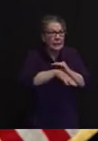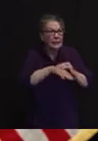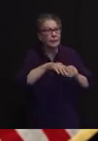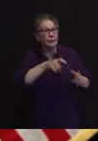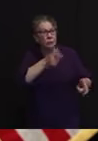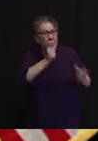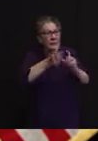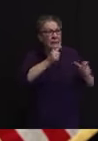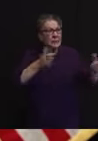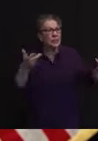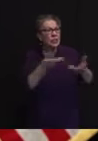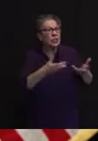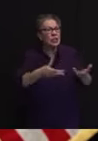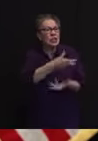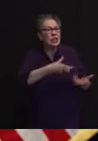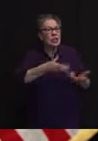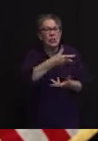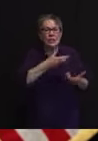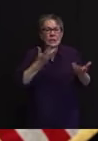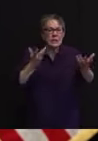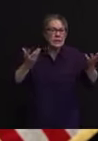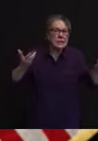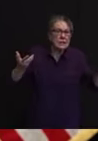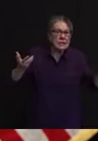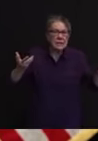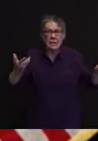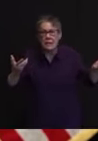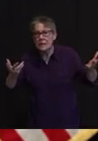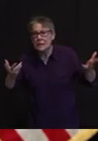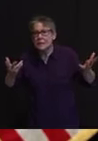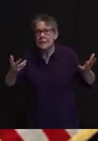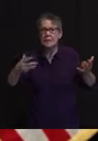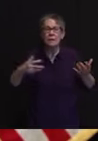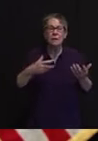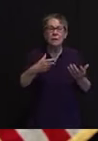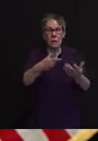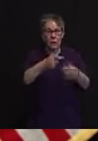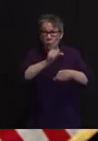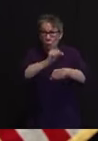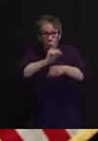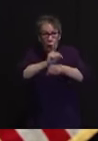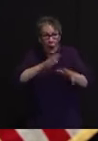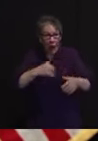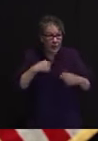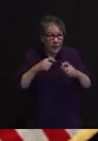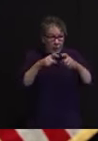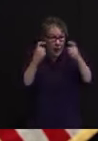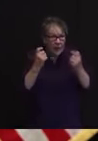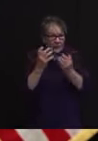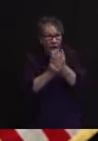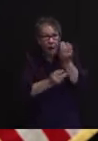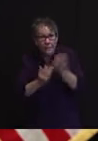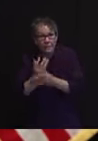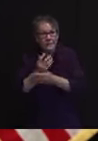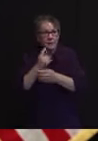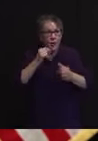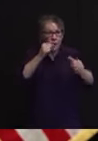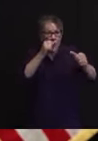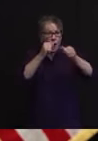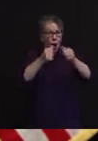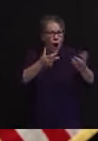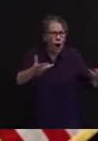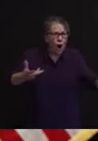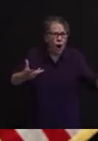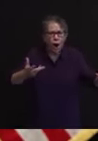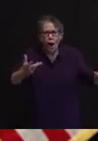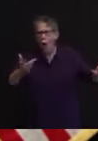You're at most 50% capacity and X feet from between one table and the next. I personally think, at least early on,